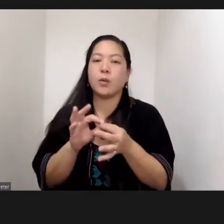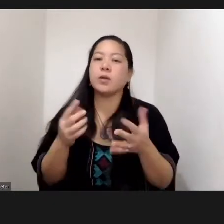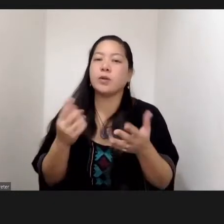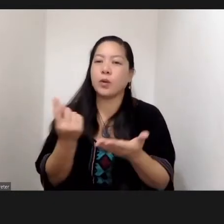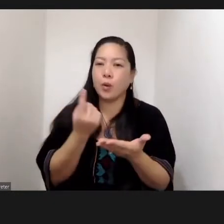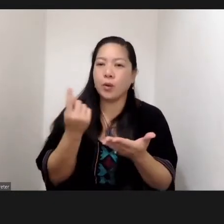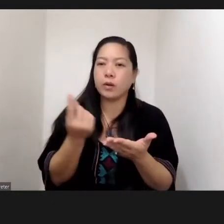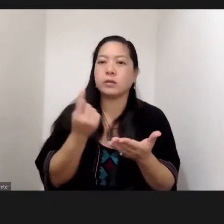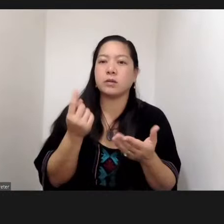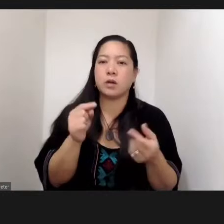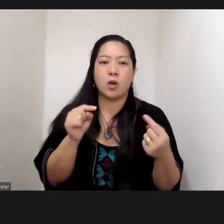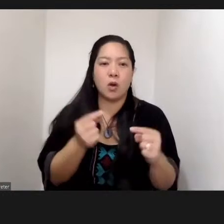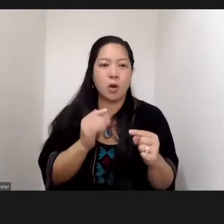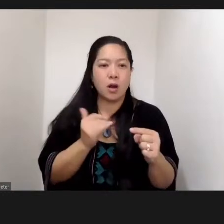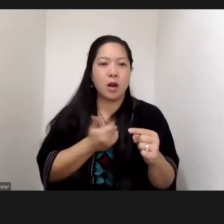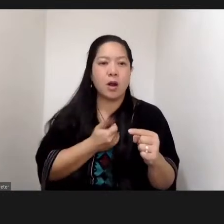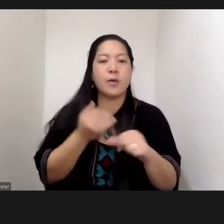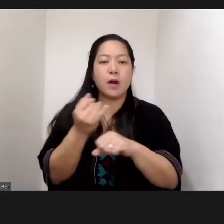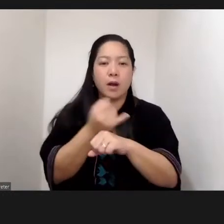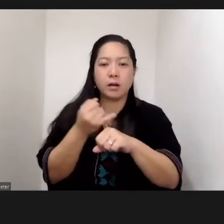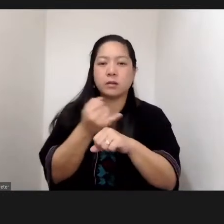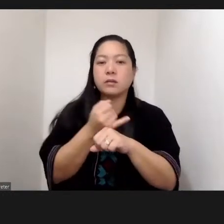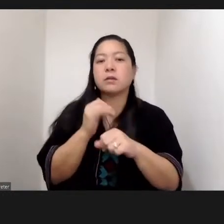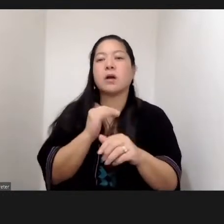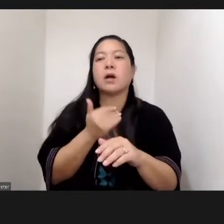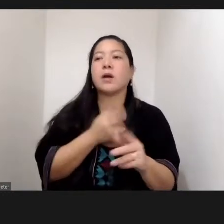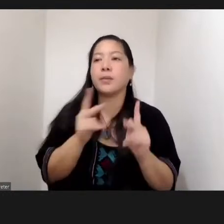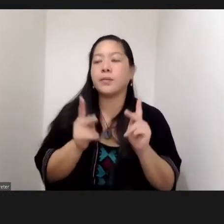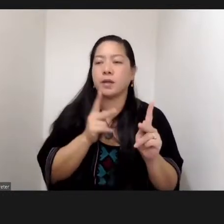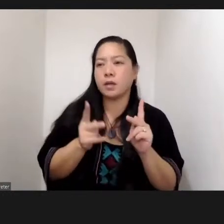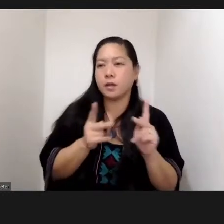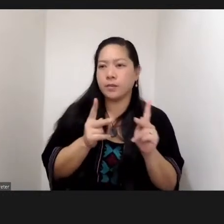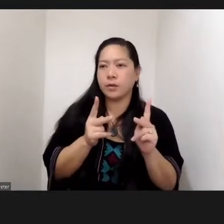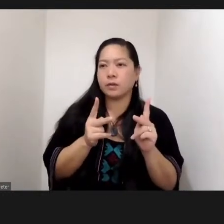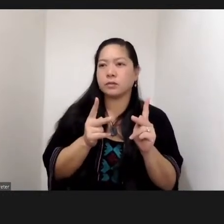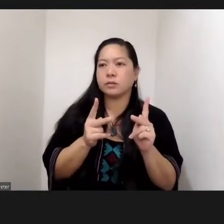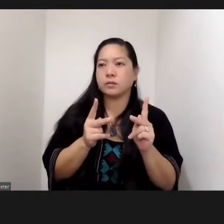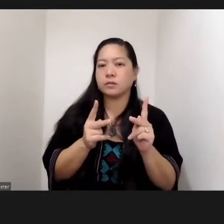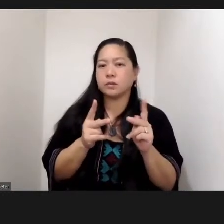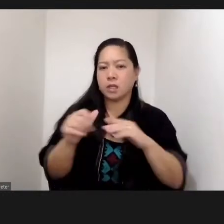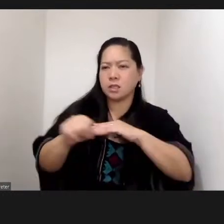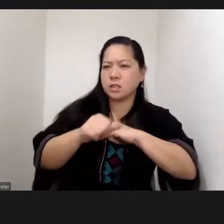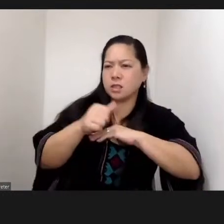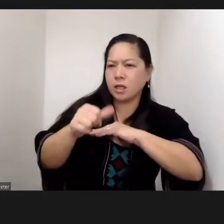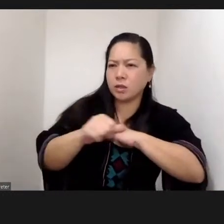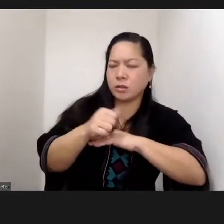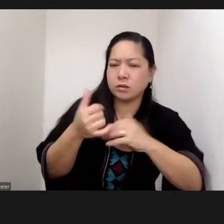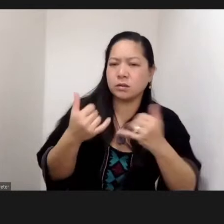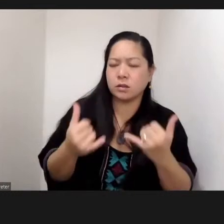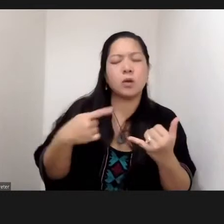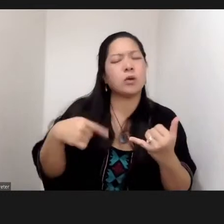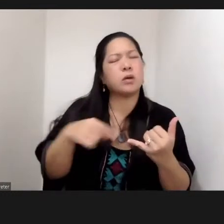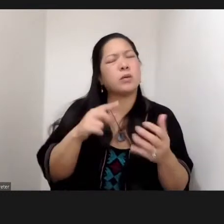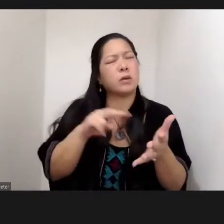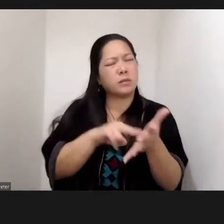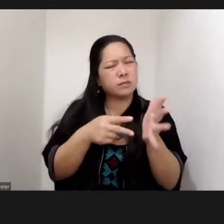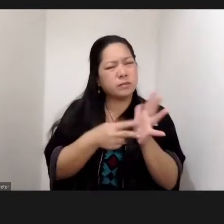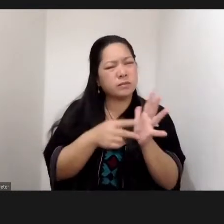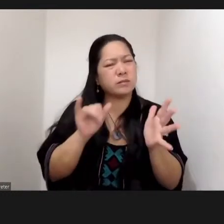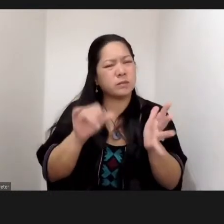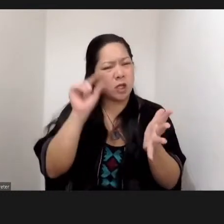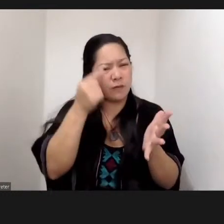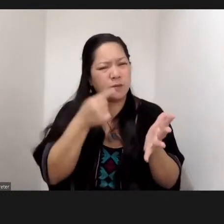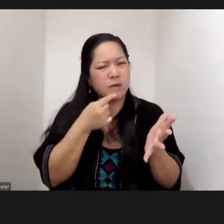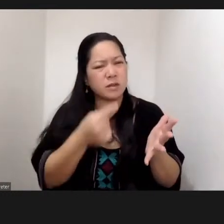our island and put our people in harm's way. It would mean a